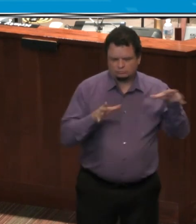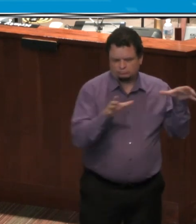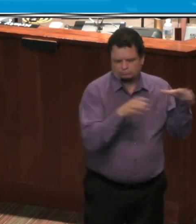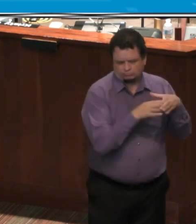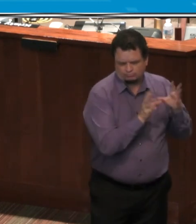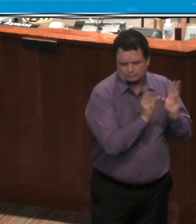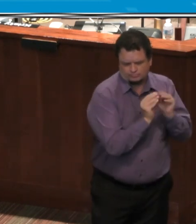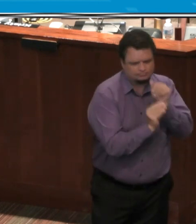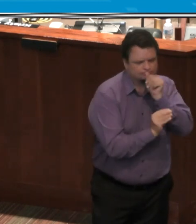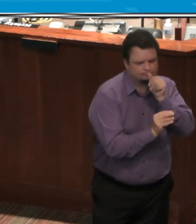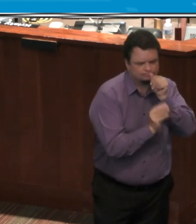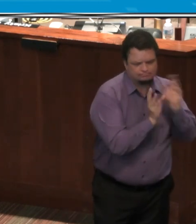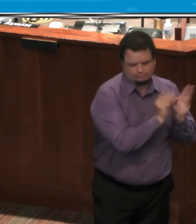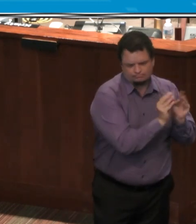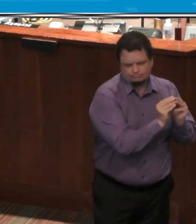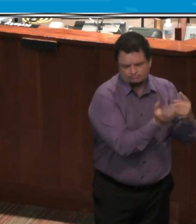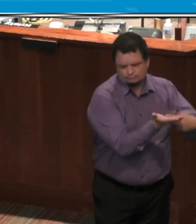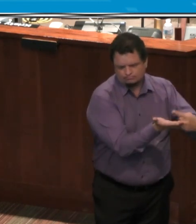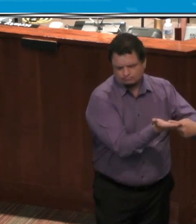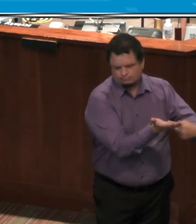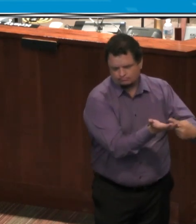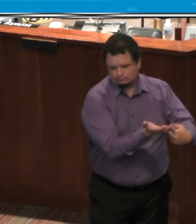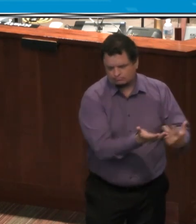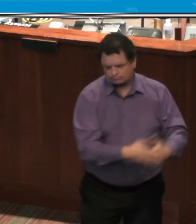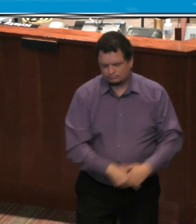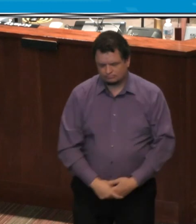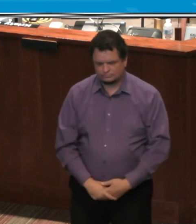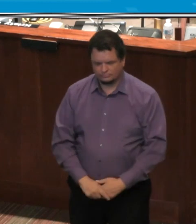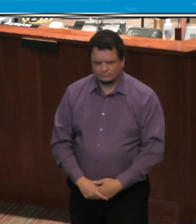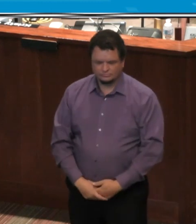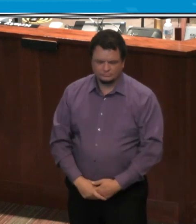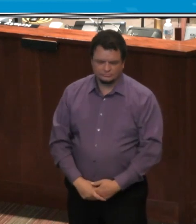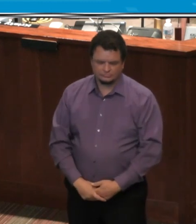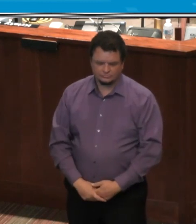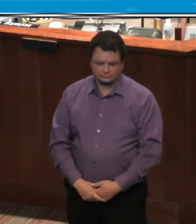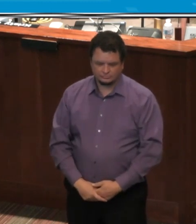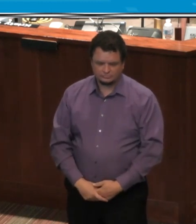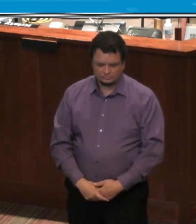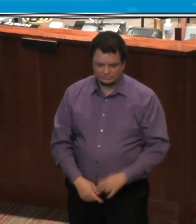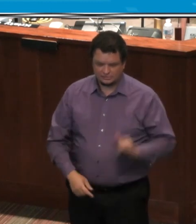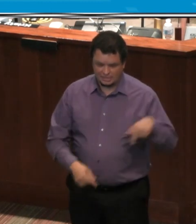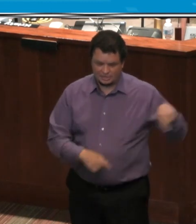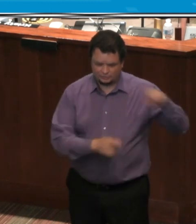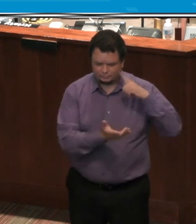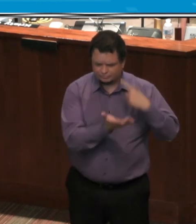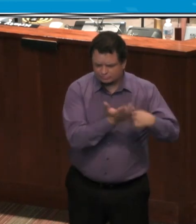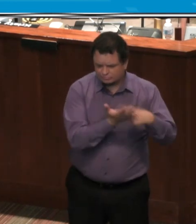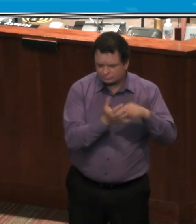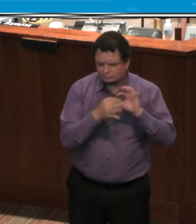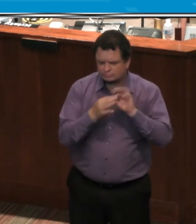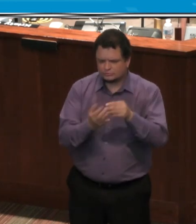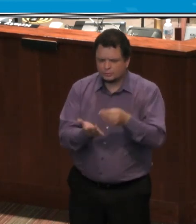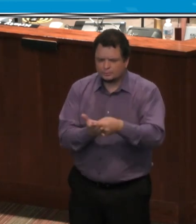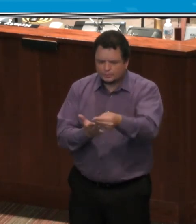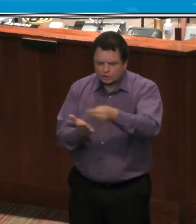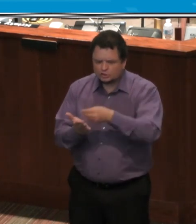or lease of property in the Fountain Security Whitefield area.